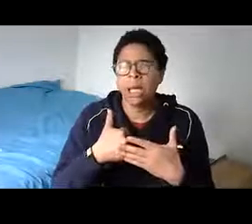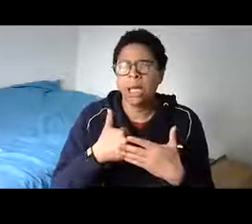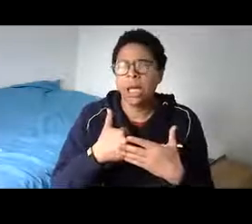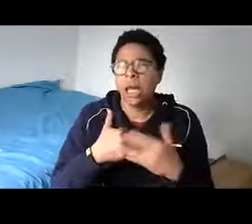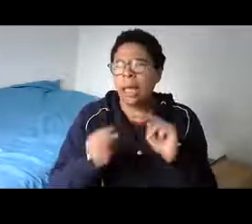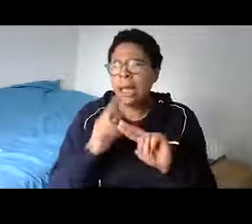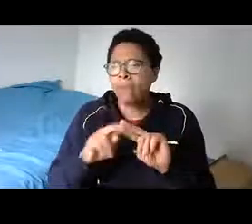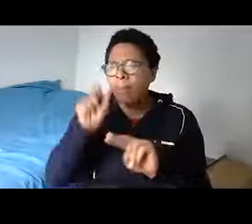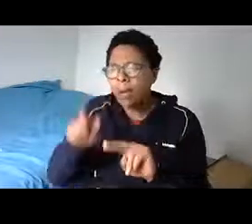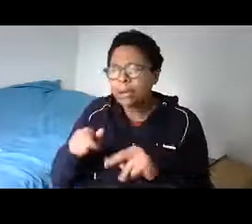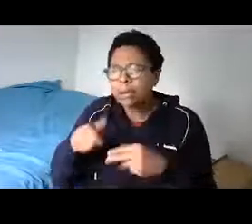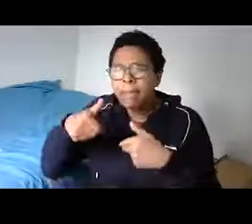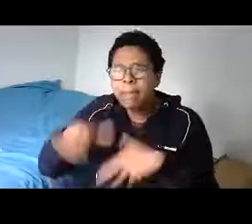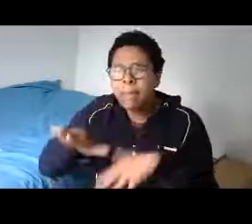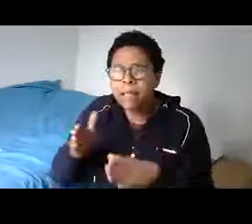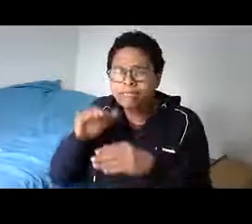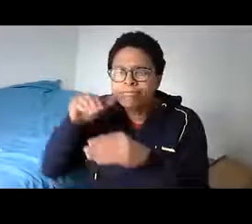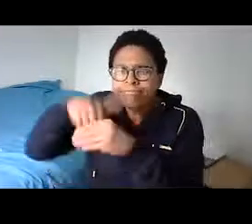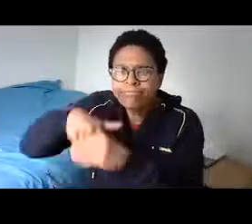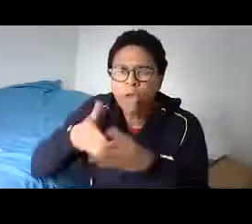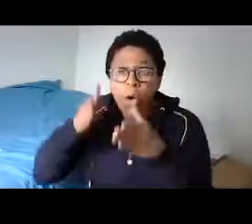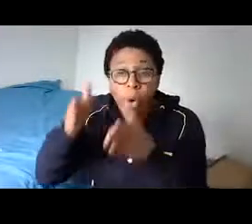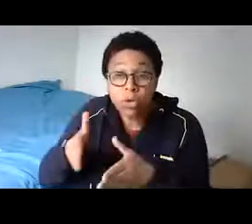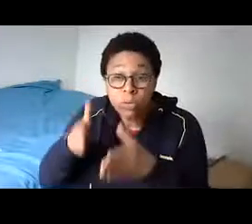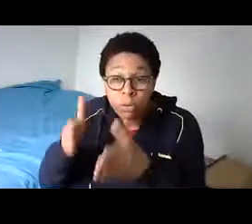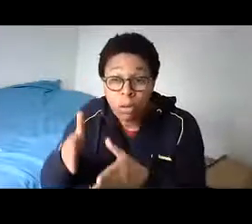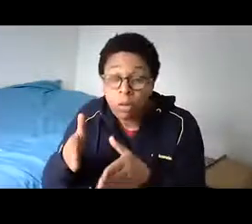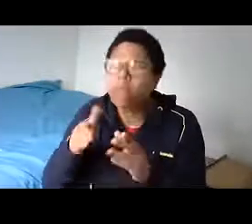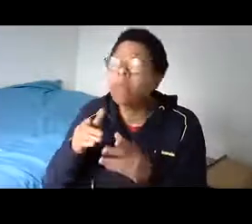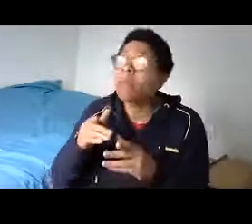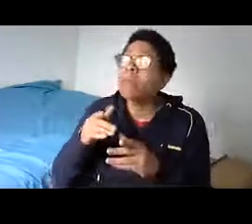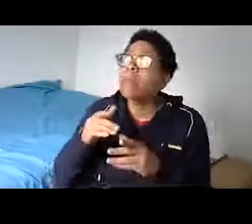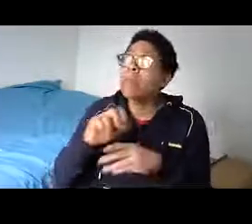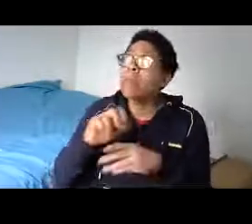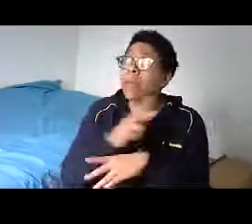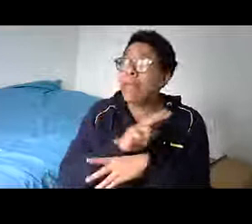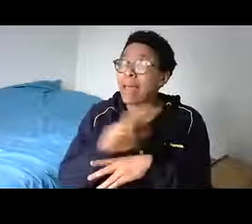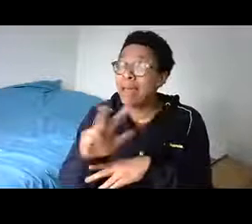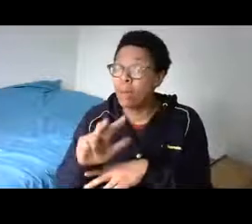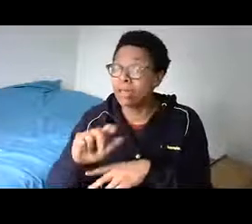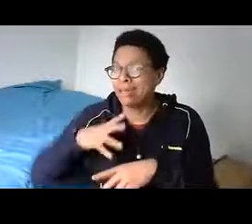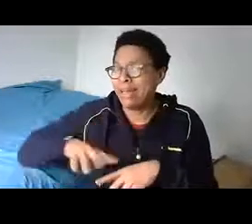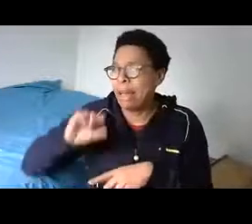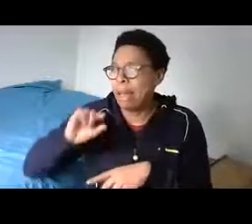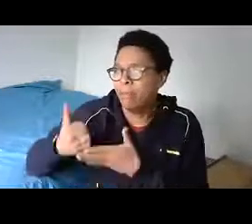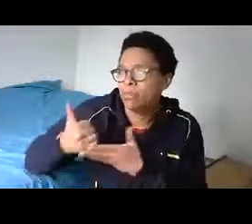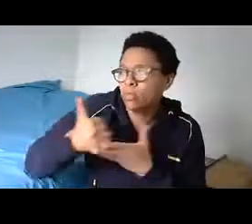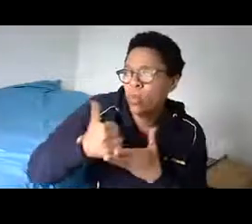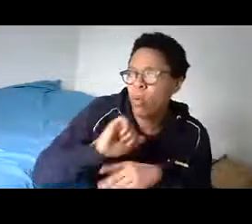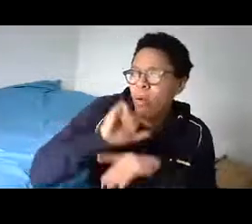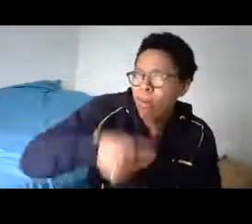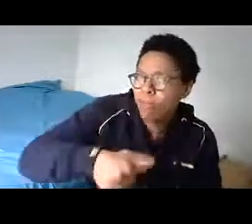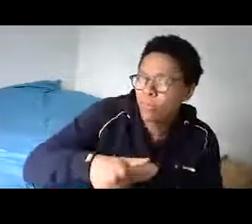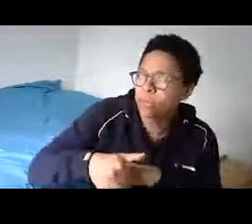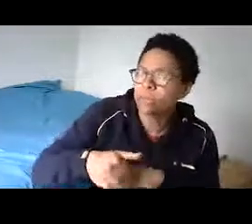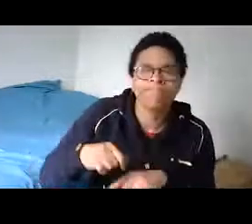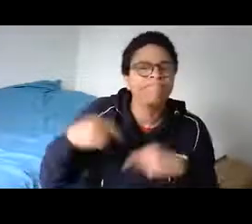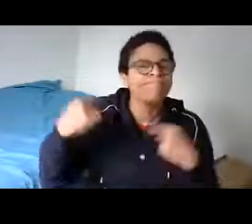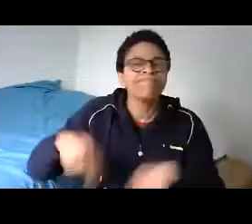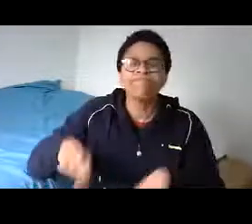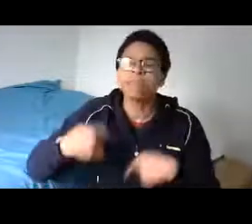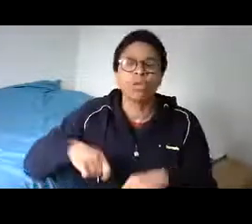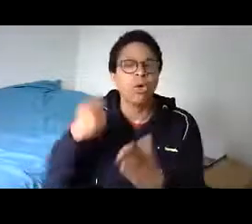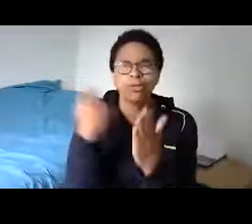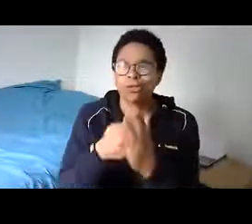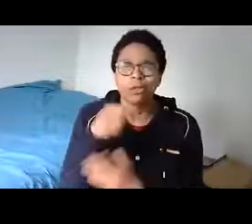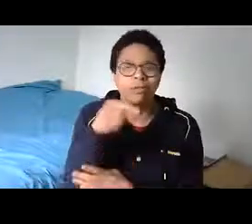of services. They can't charge for equipment, and they can't charge for aftercare